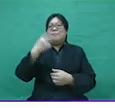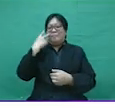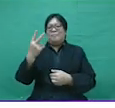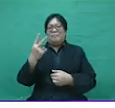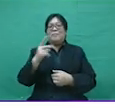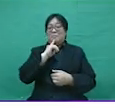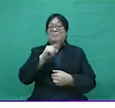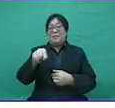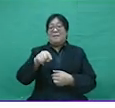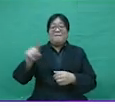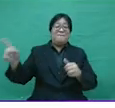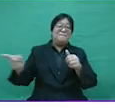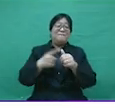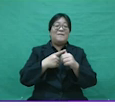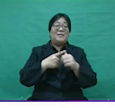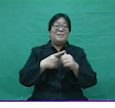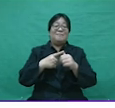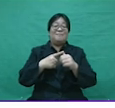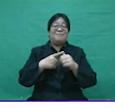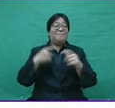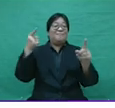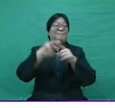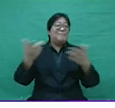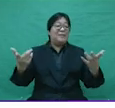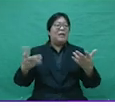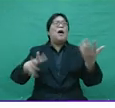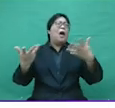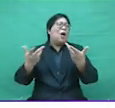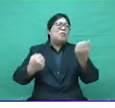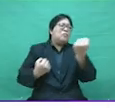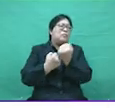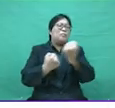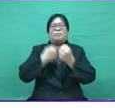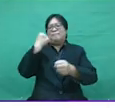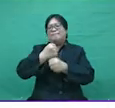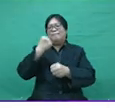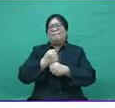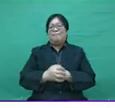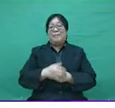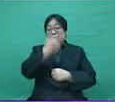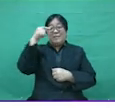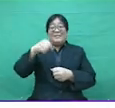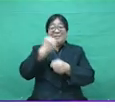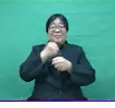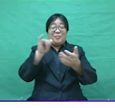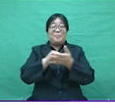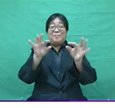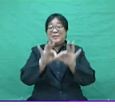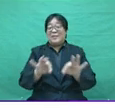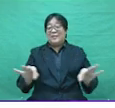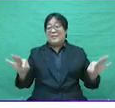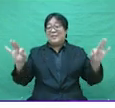really on a first ranking place, it was supporting the employment, because employment is